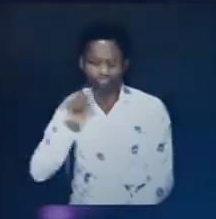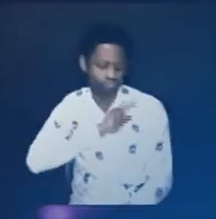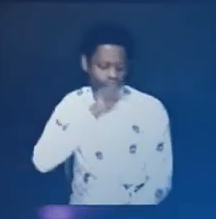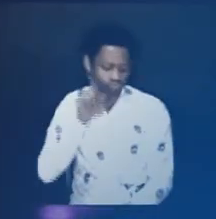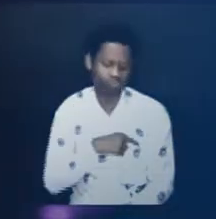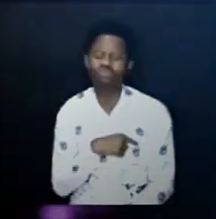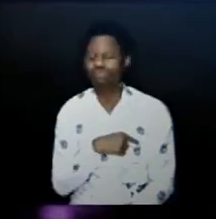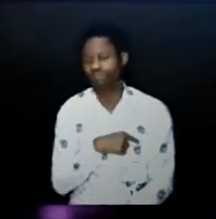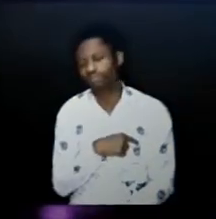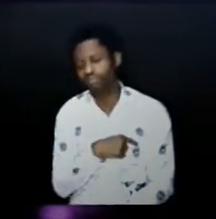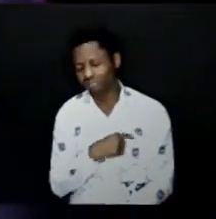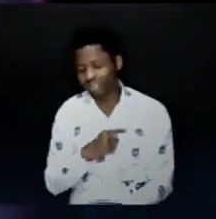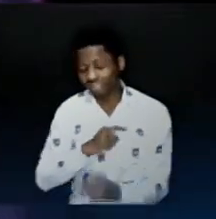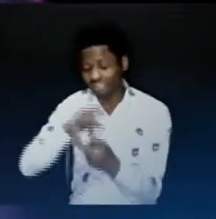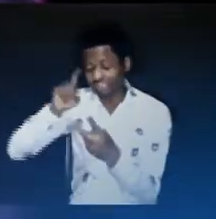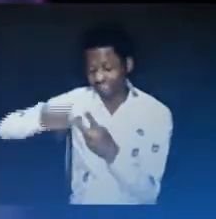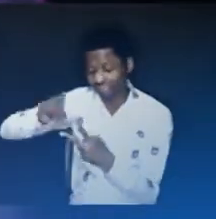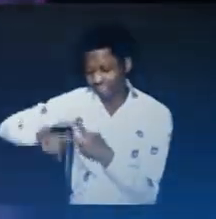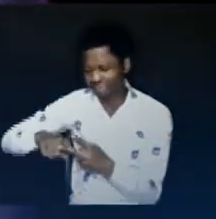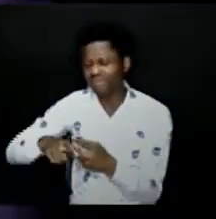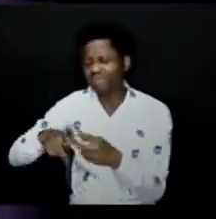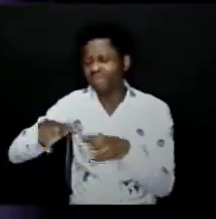incompetence and greed,